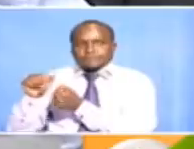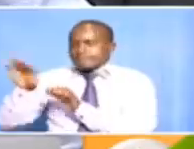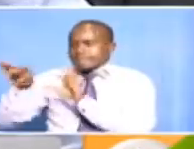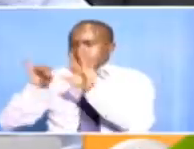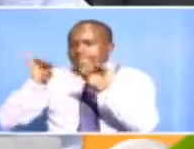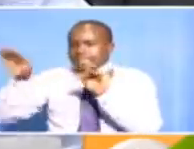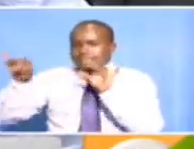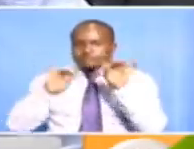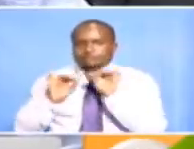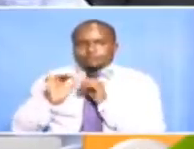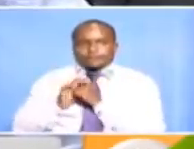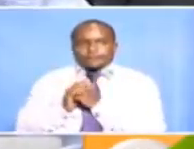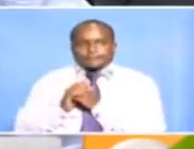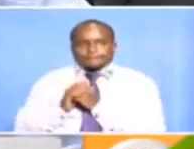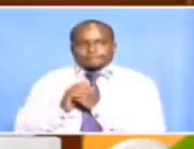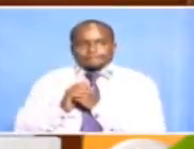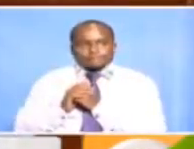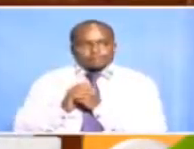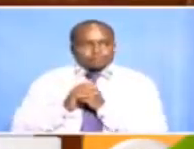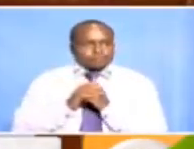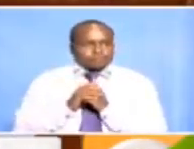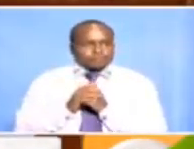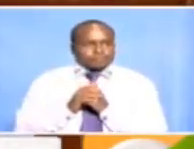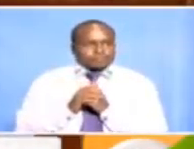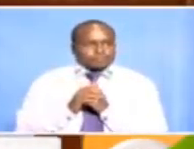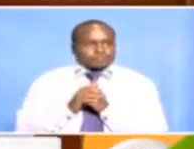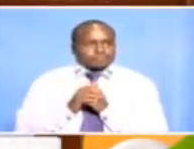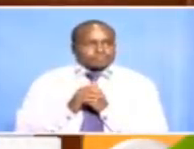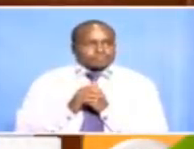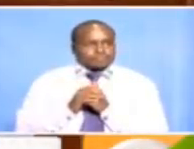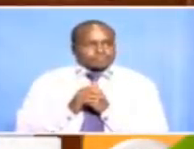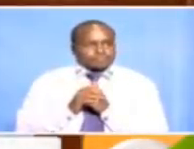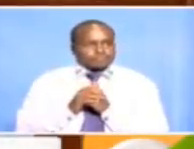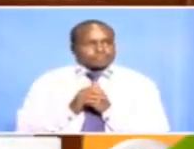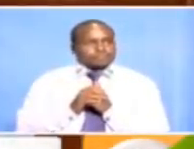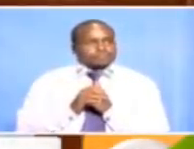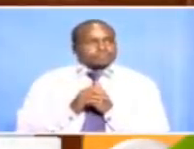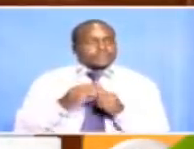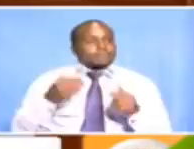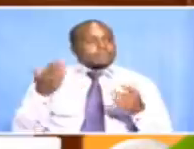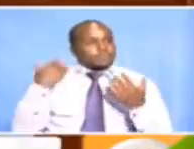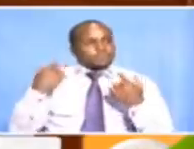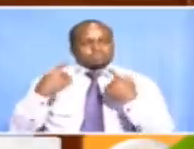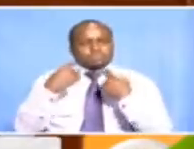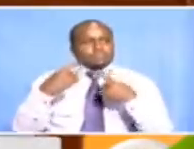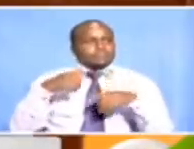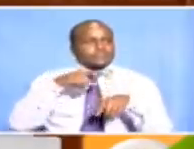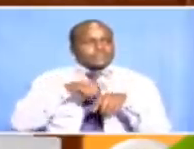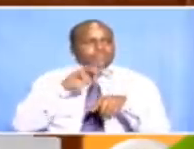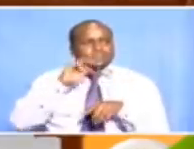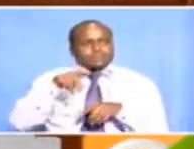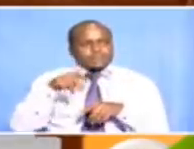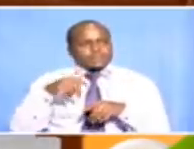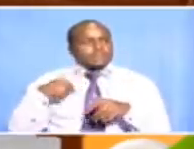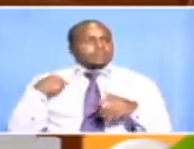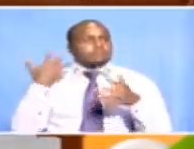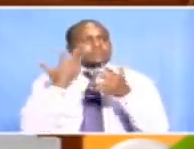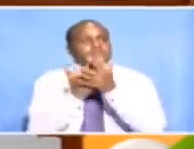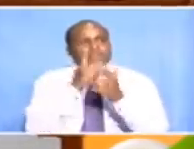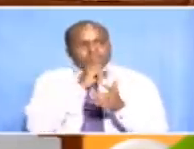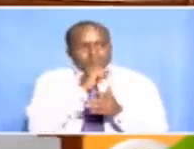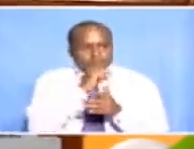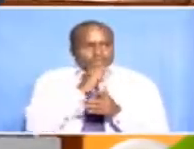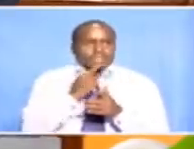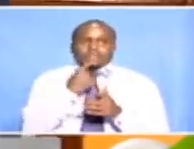selective. To be criticized, that is normal part of life. I used to be criticized when I was then MP nilioko cell, everybody anasema Sonko ni